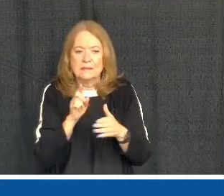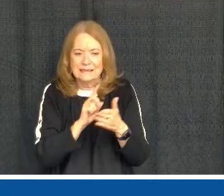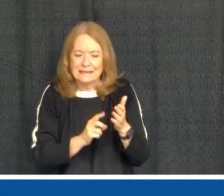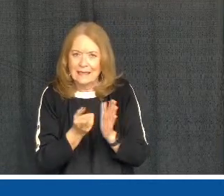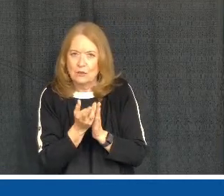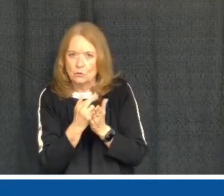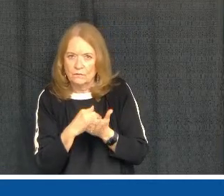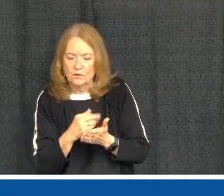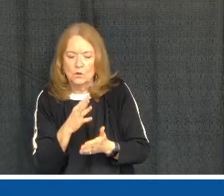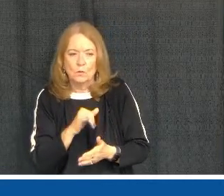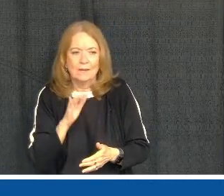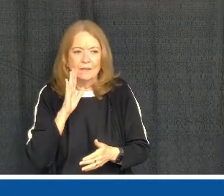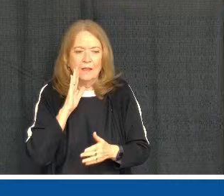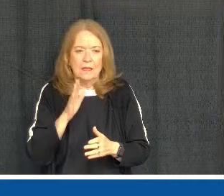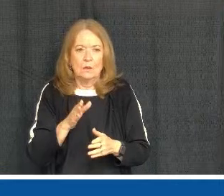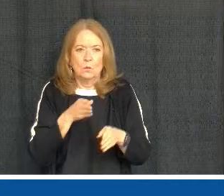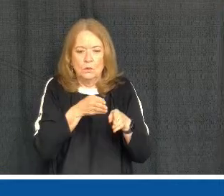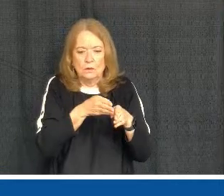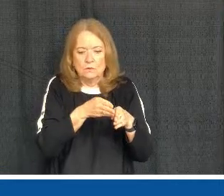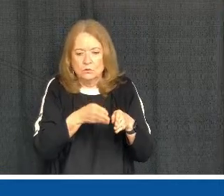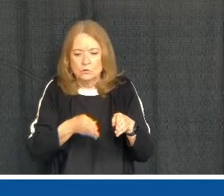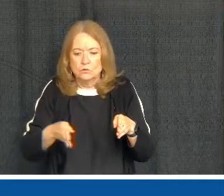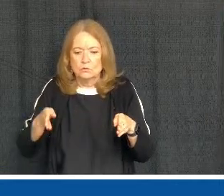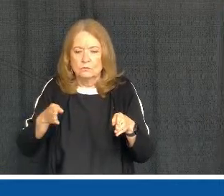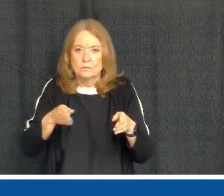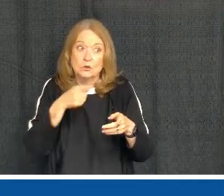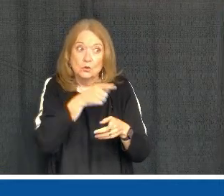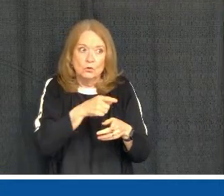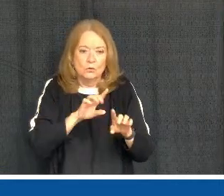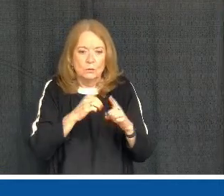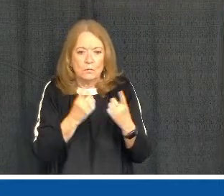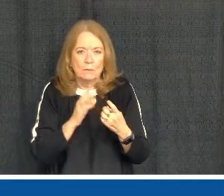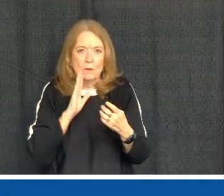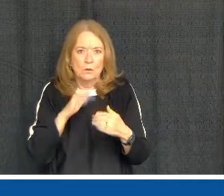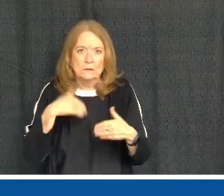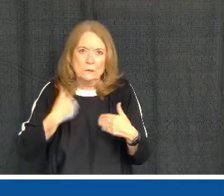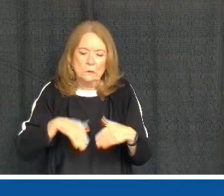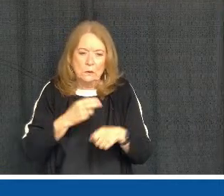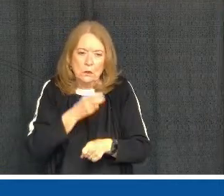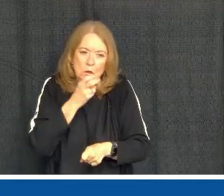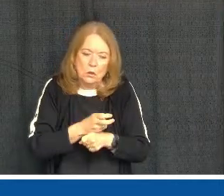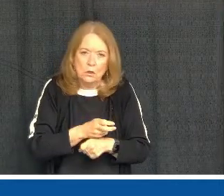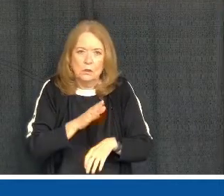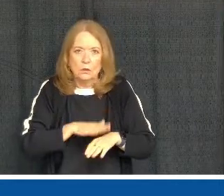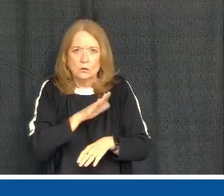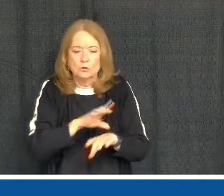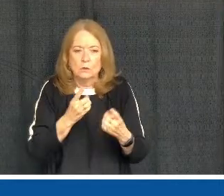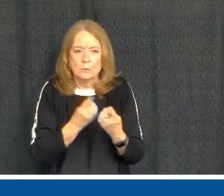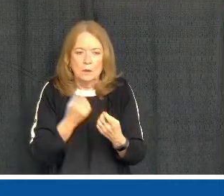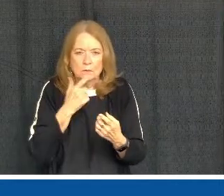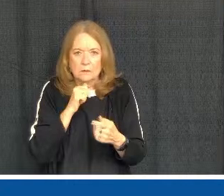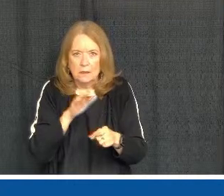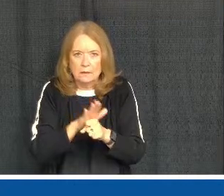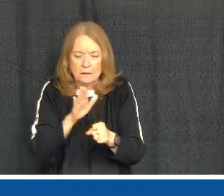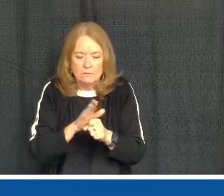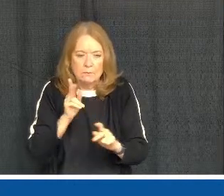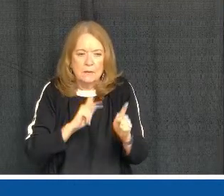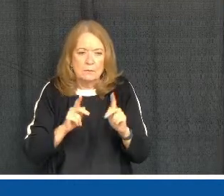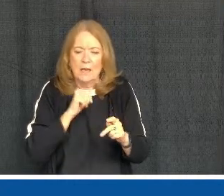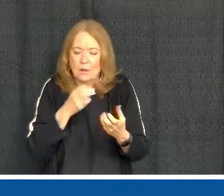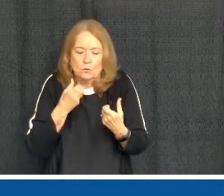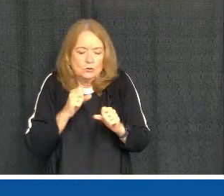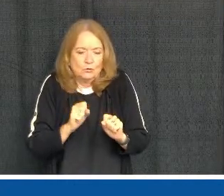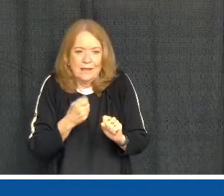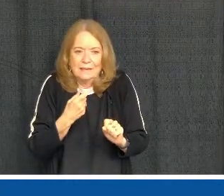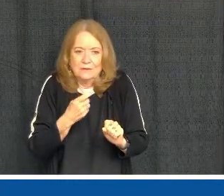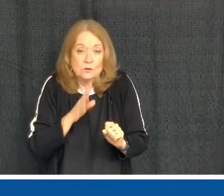would stretch your department further. But I know you and I talked, I don't want to try and put words in